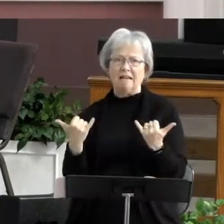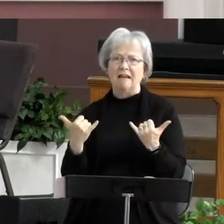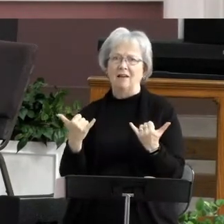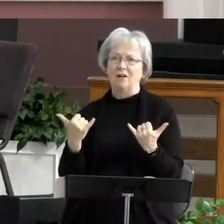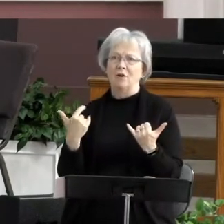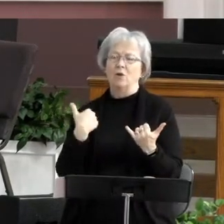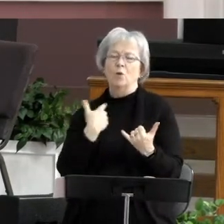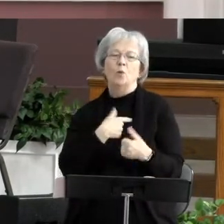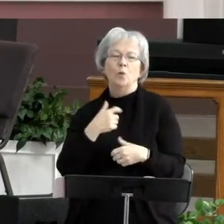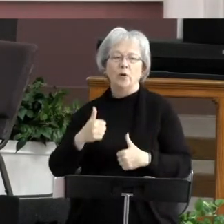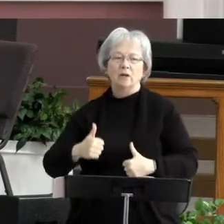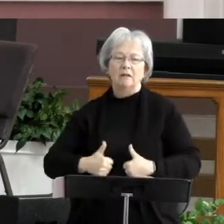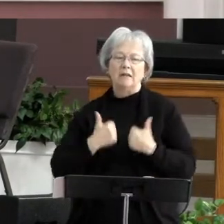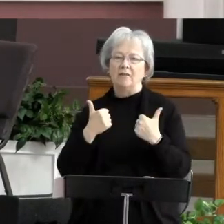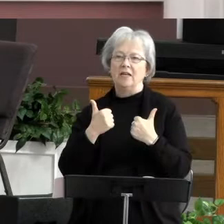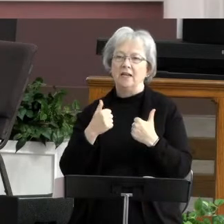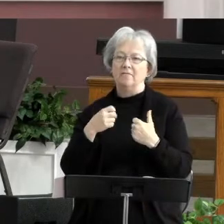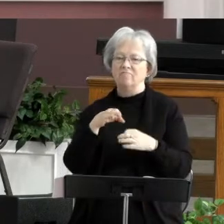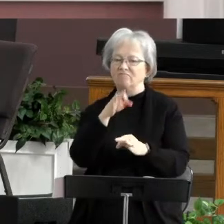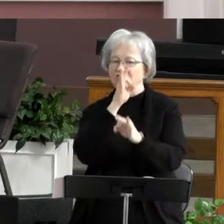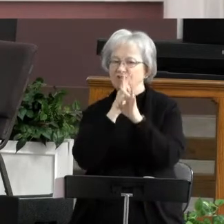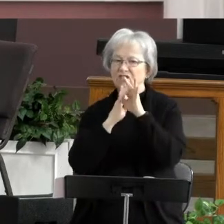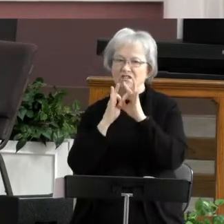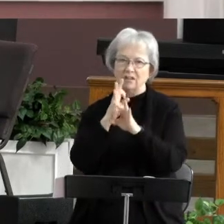we're living in frustration.